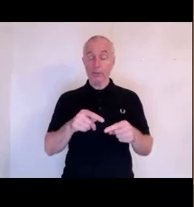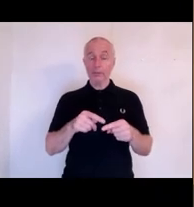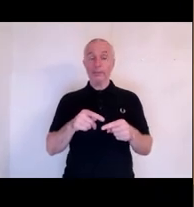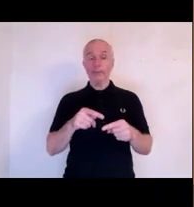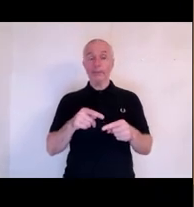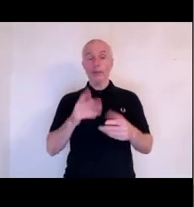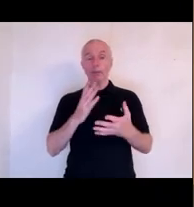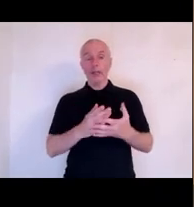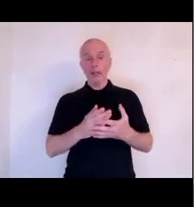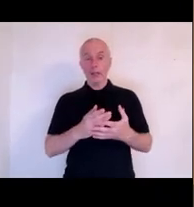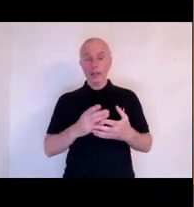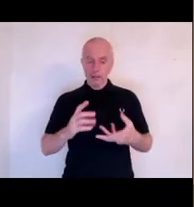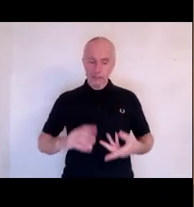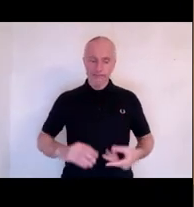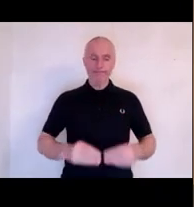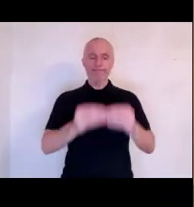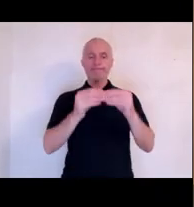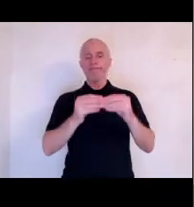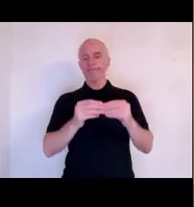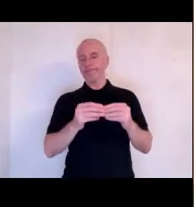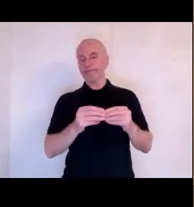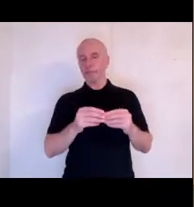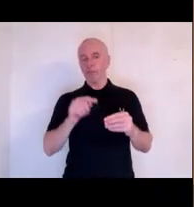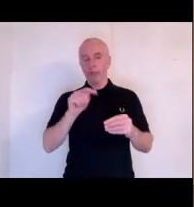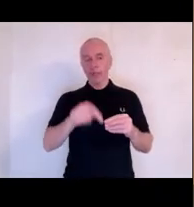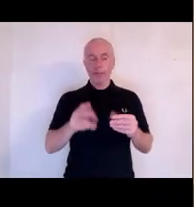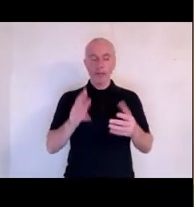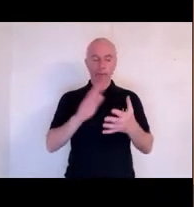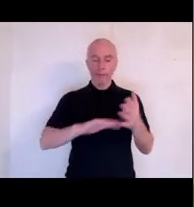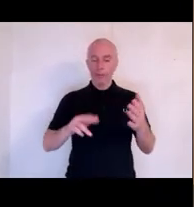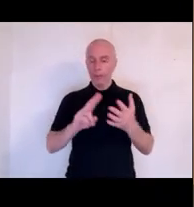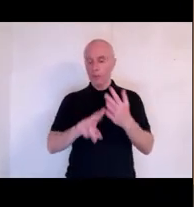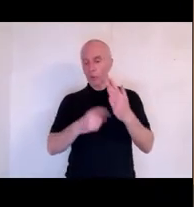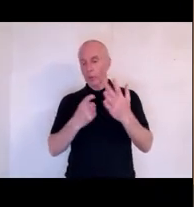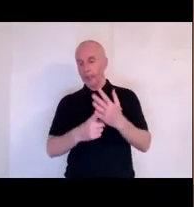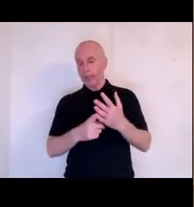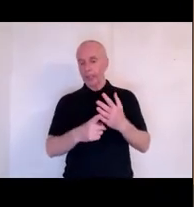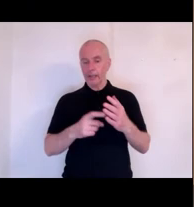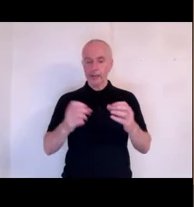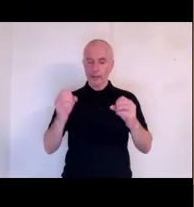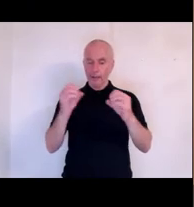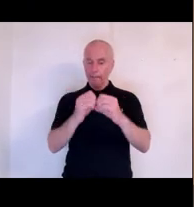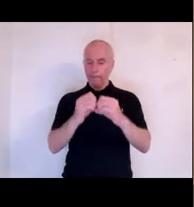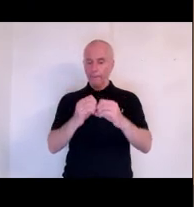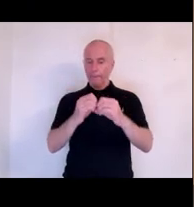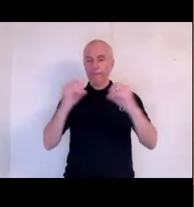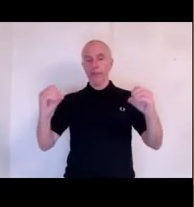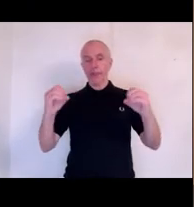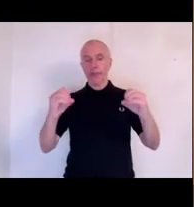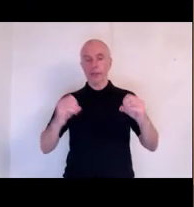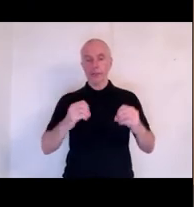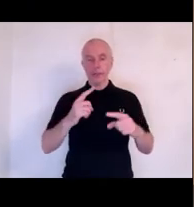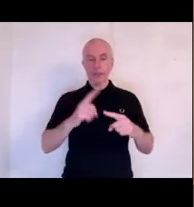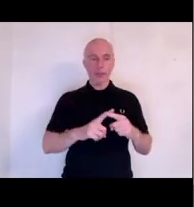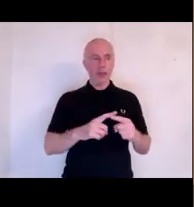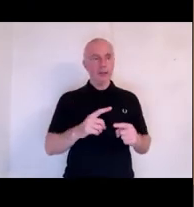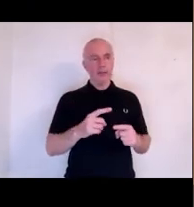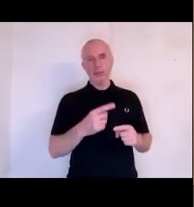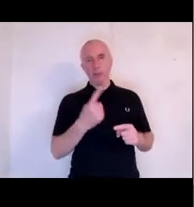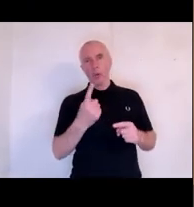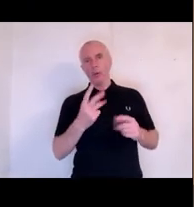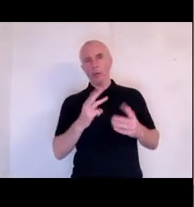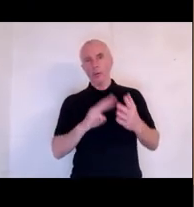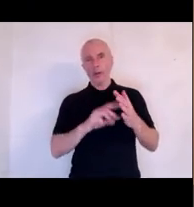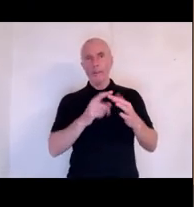context, the neutron released from a nuclear fission reaction is around one mega electron volt before it's slowed down to that point where it can interact